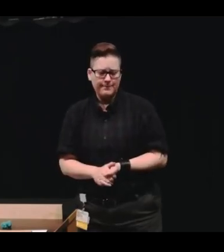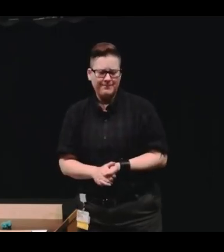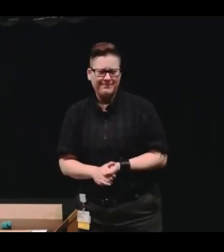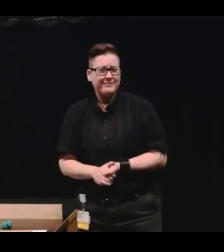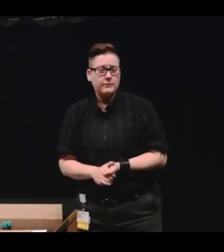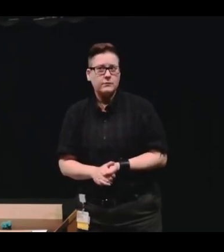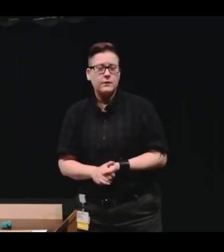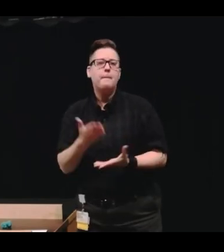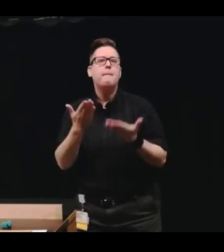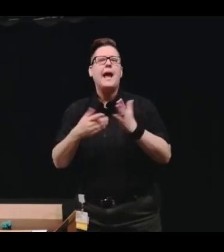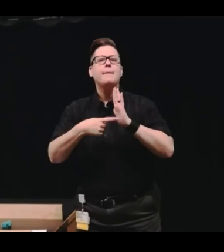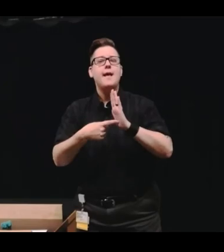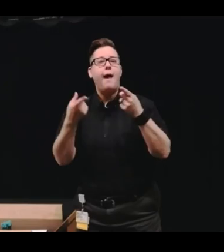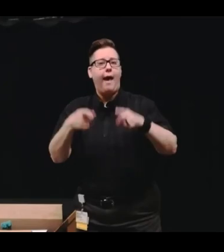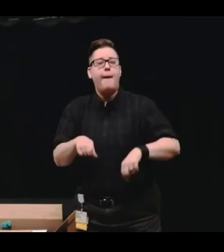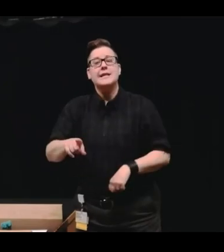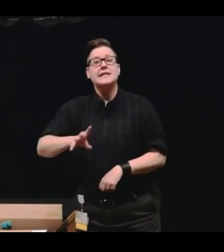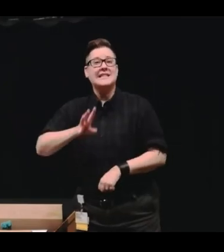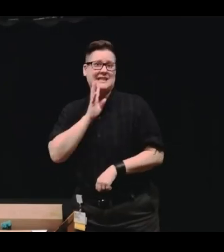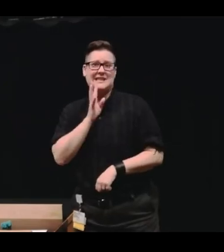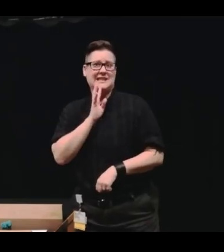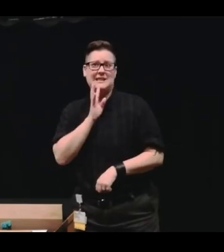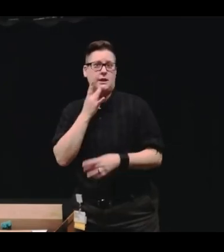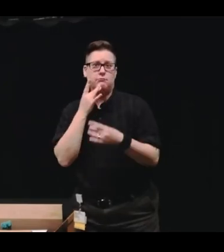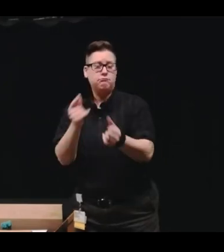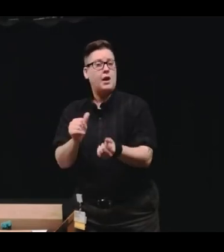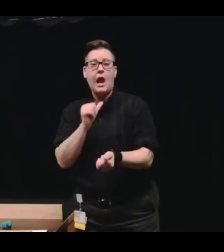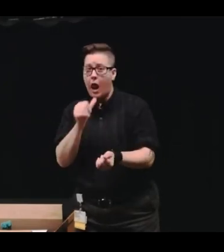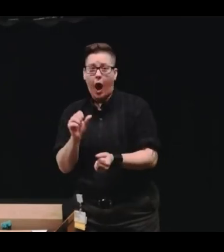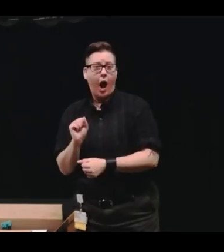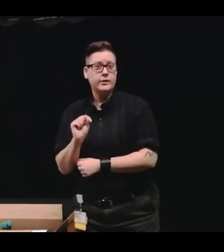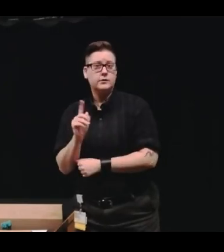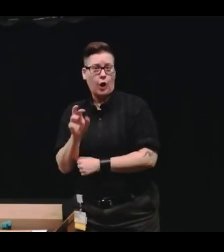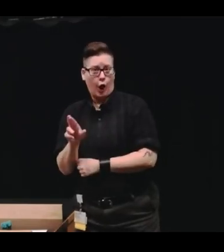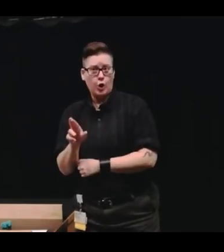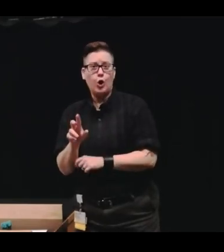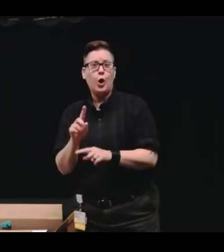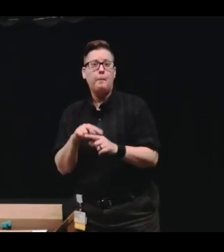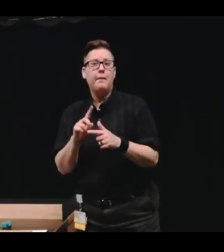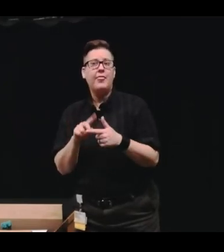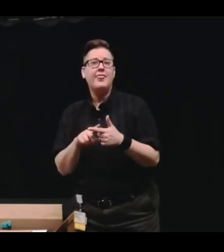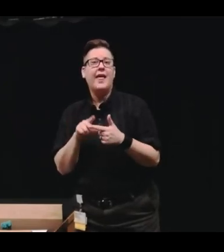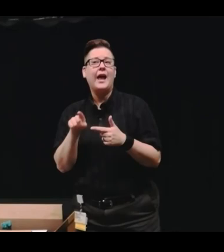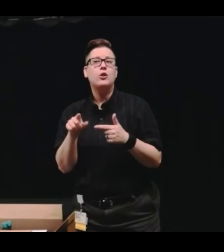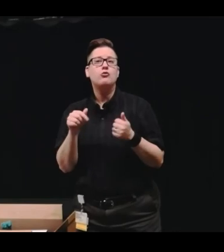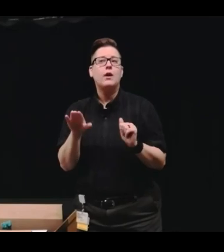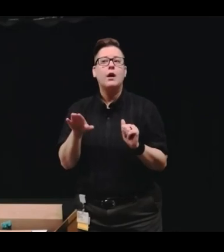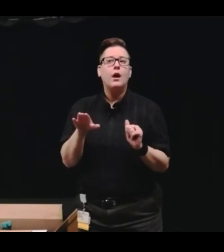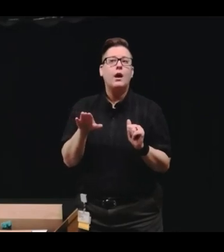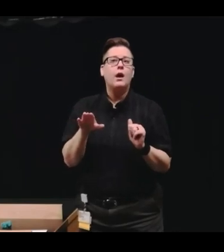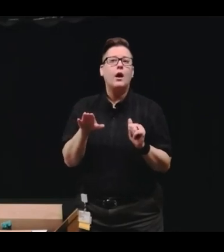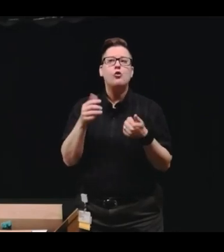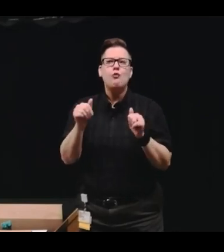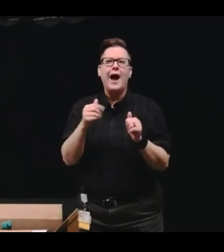where they speak in fluent, non-stuttering speech. When you draw attention to their speech pattern, it's again stuttering and